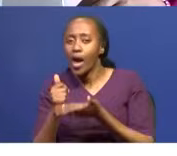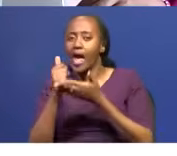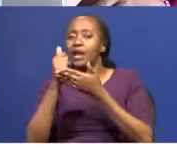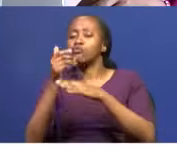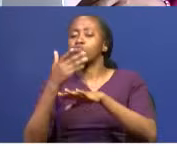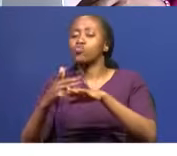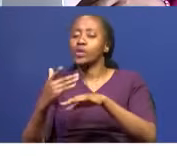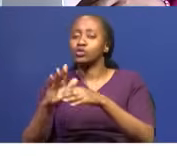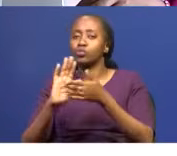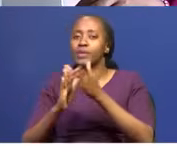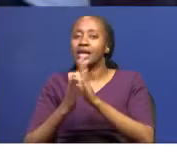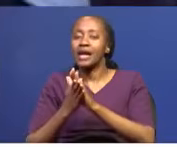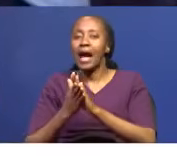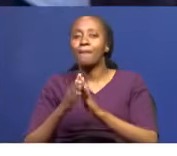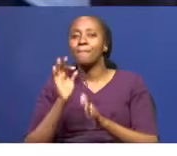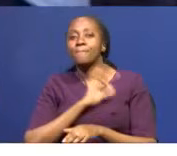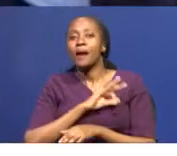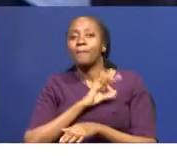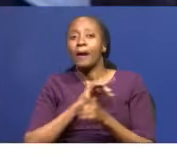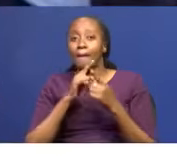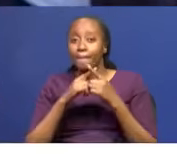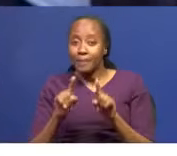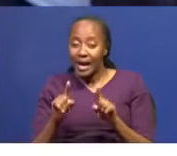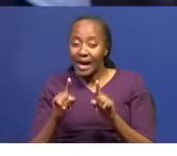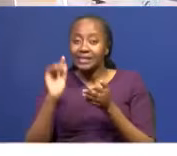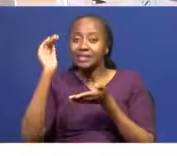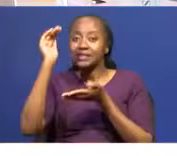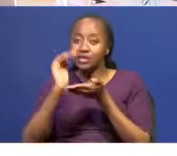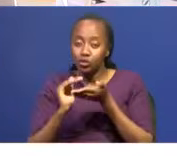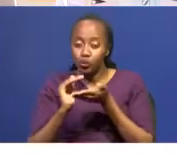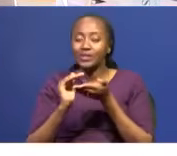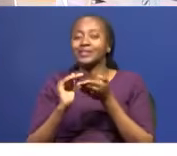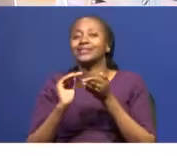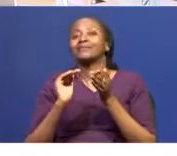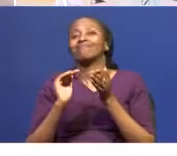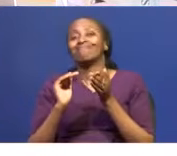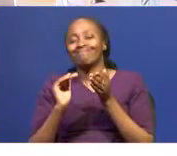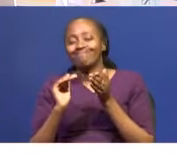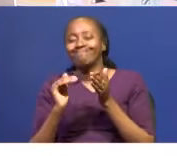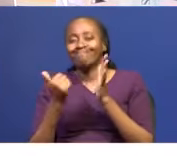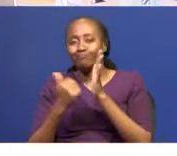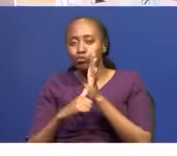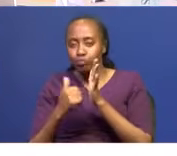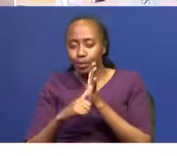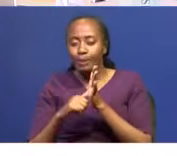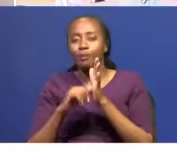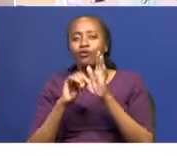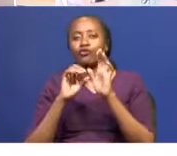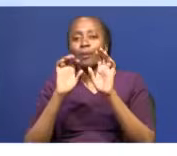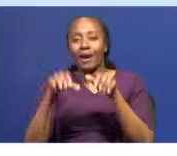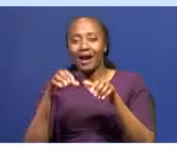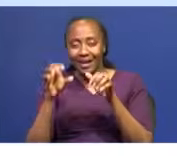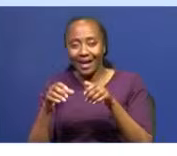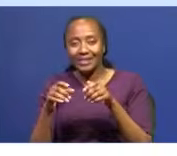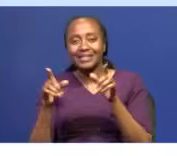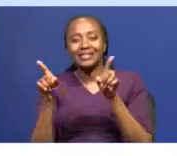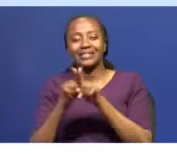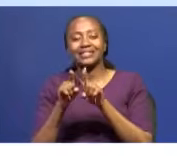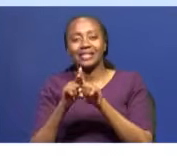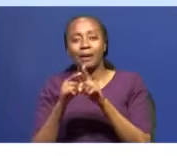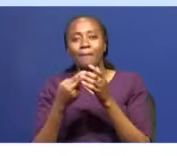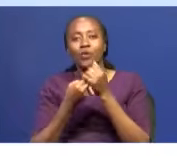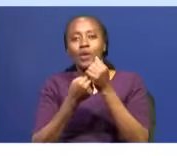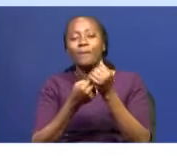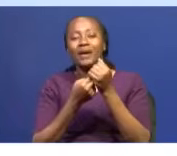resource? Circular economy will also reduce emission from agricultural activities and enhance value addition efforts. So partnering with the